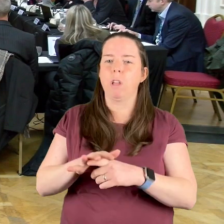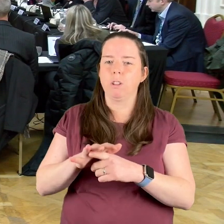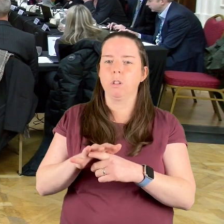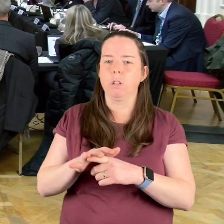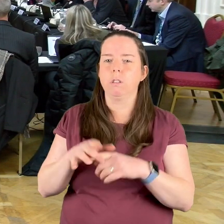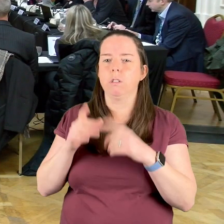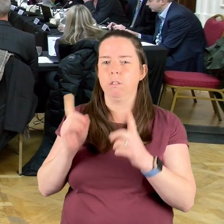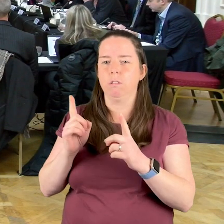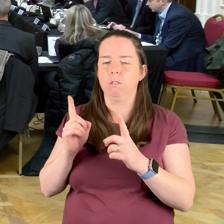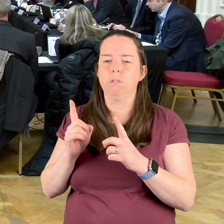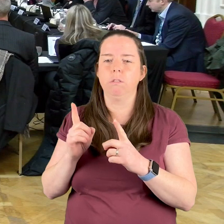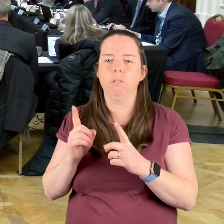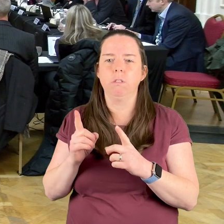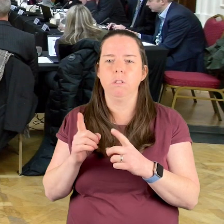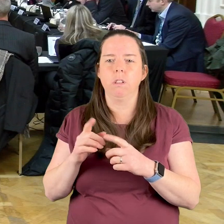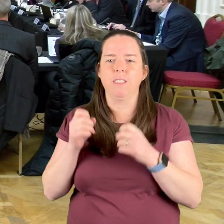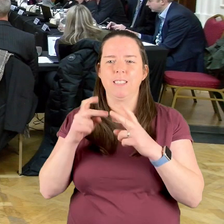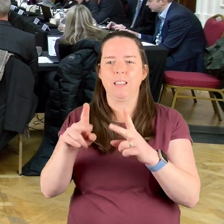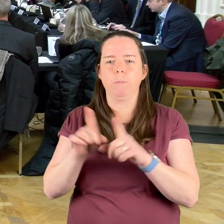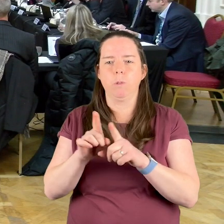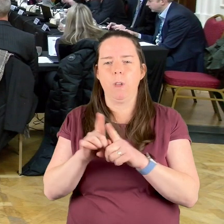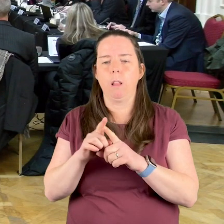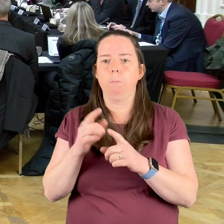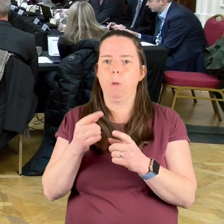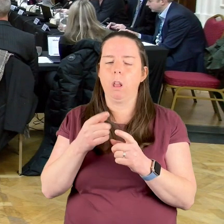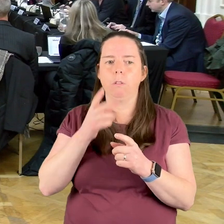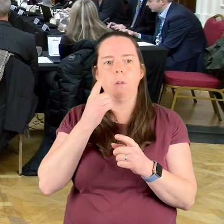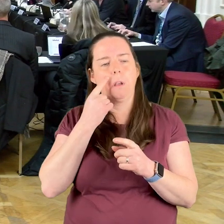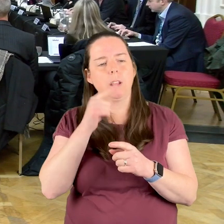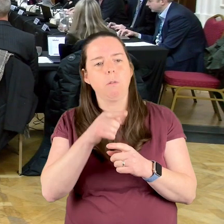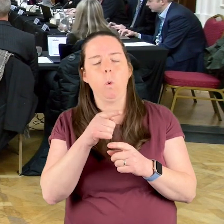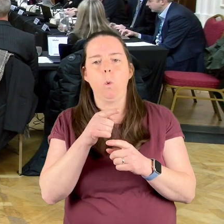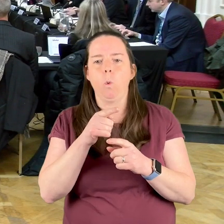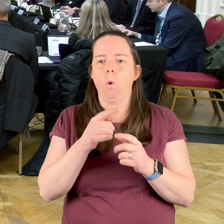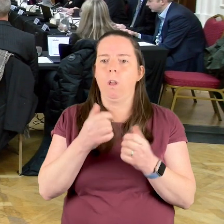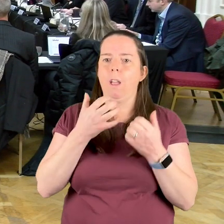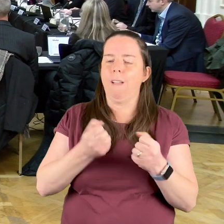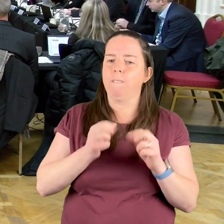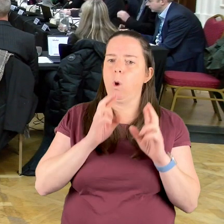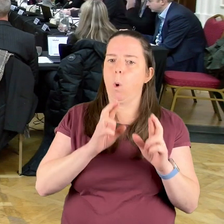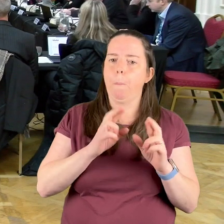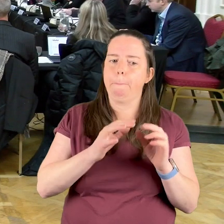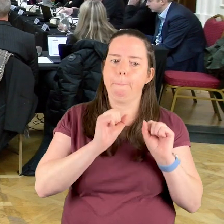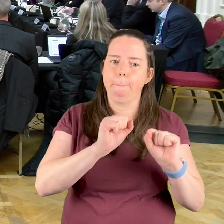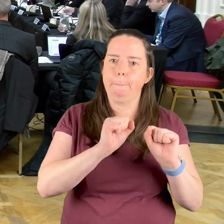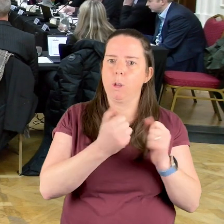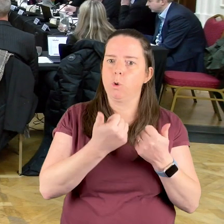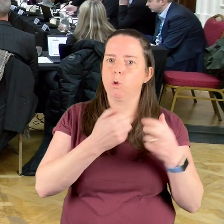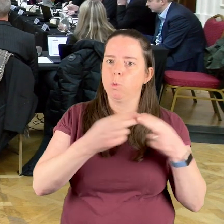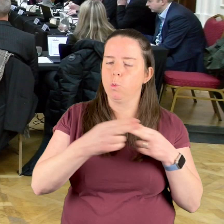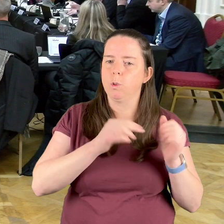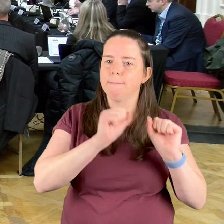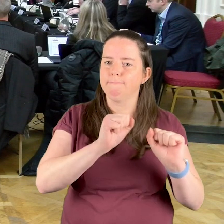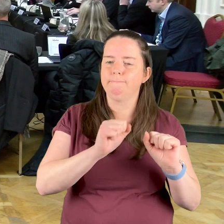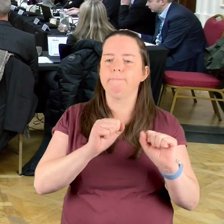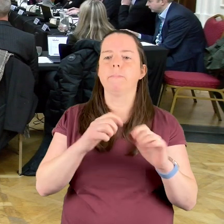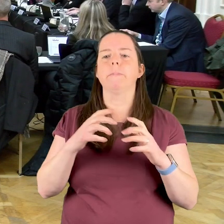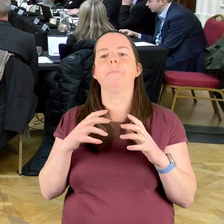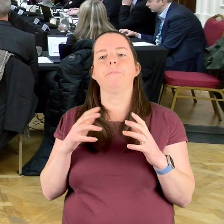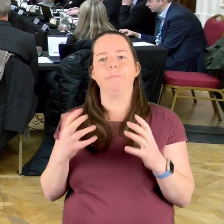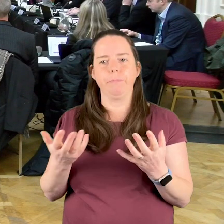the pressures in the system too, but obviously closely looking at any glimmers of hope,